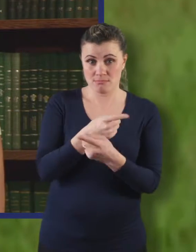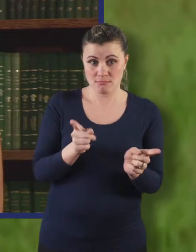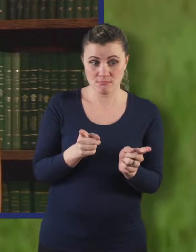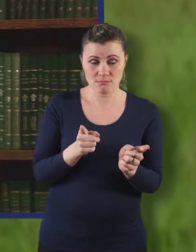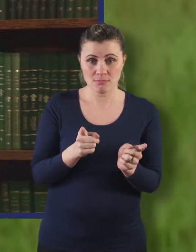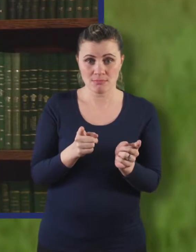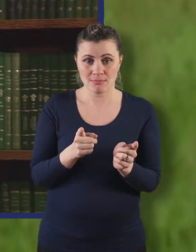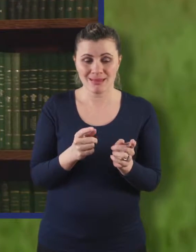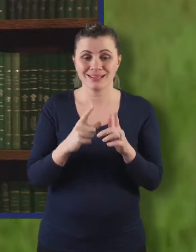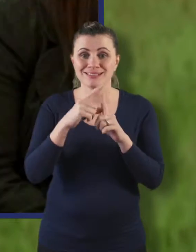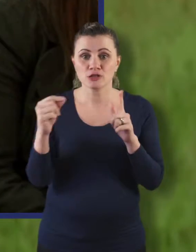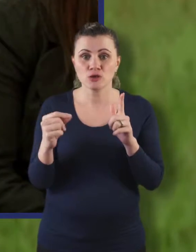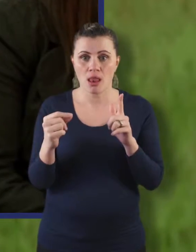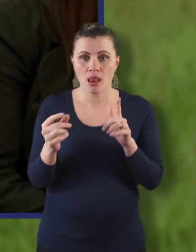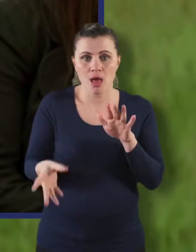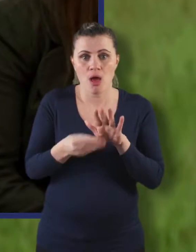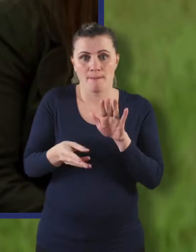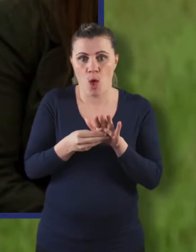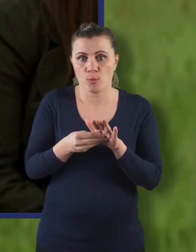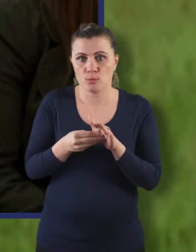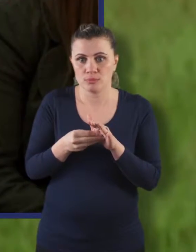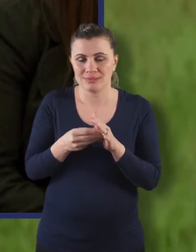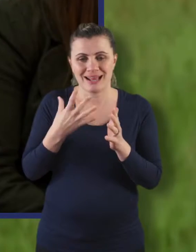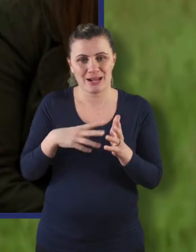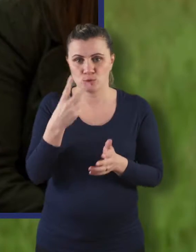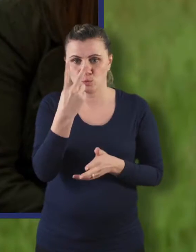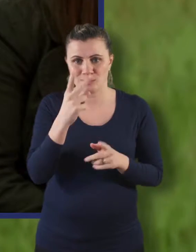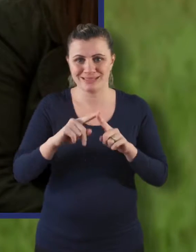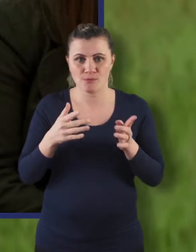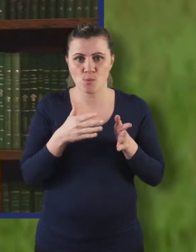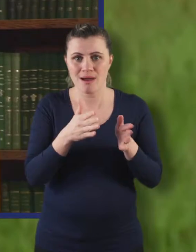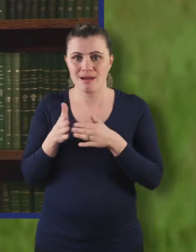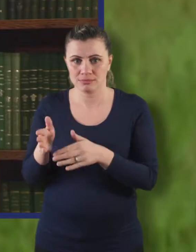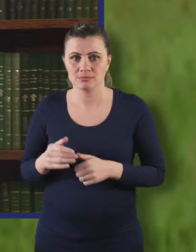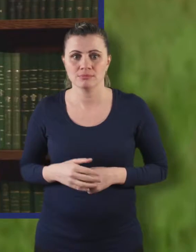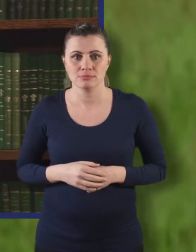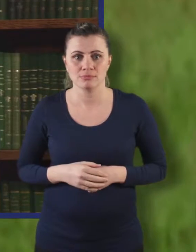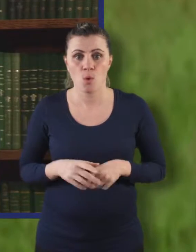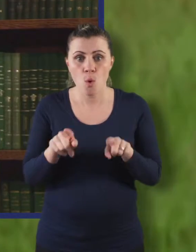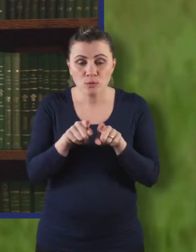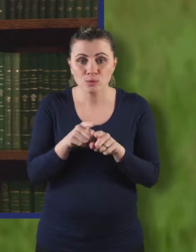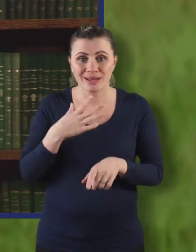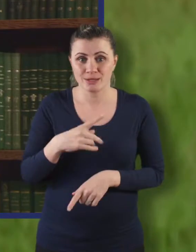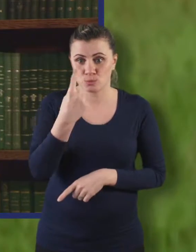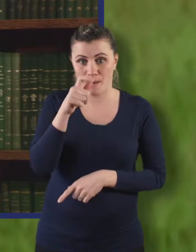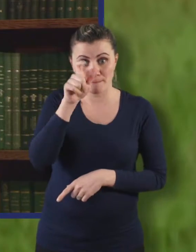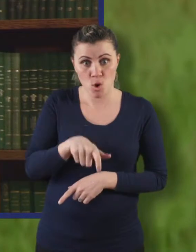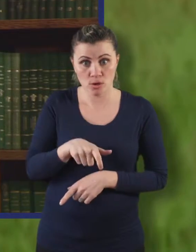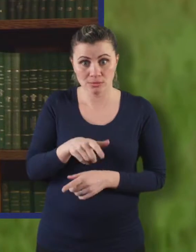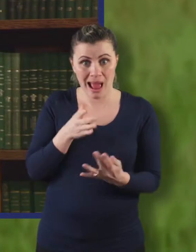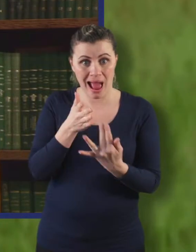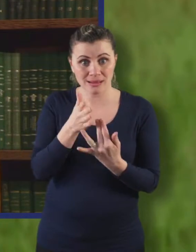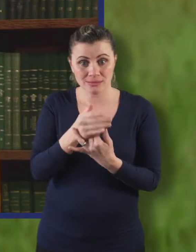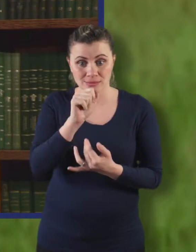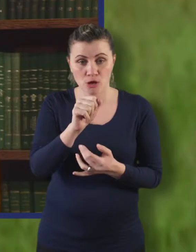records updated across at least two different mediums. And make sure that more than one person has access to your digital records